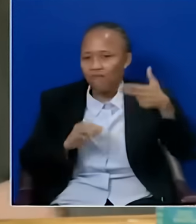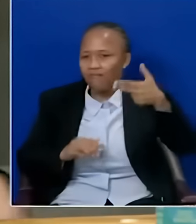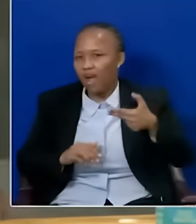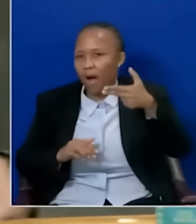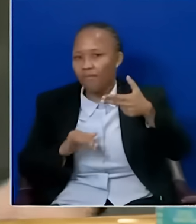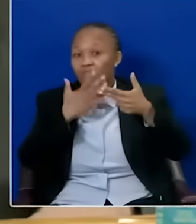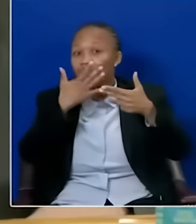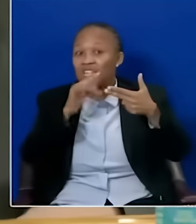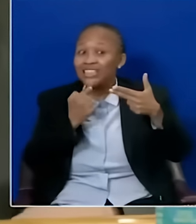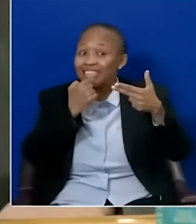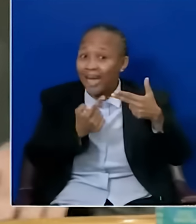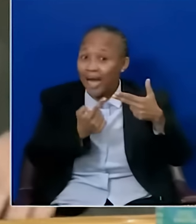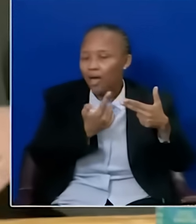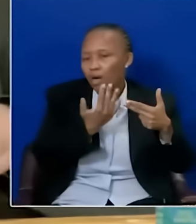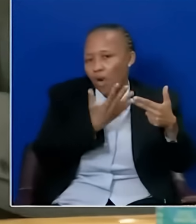4.1.